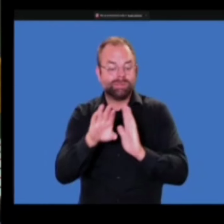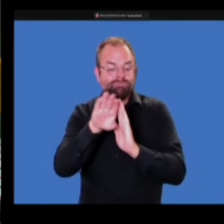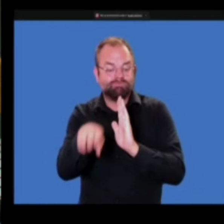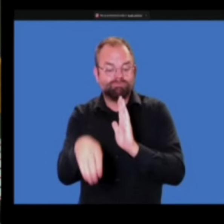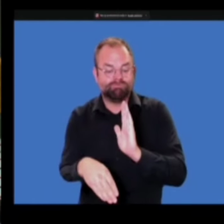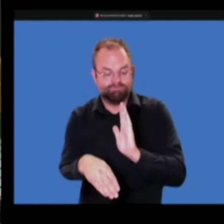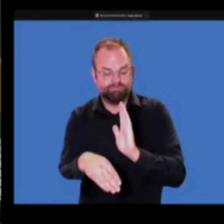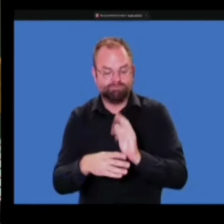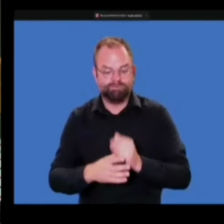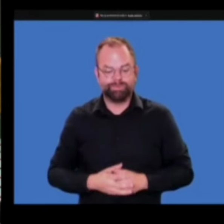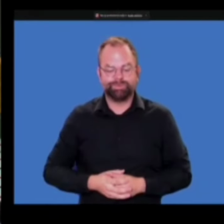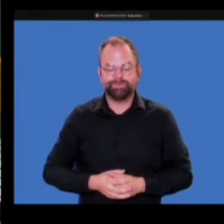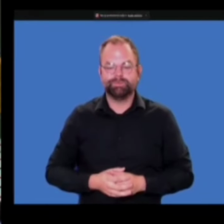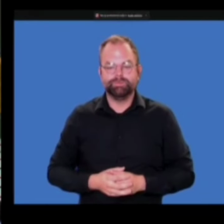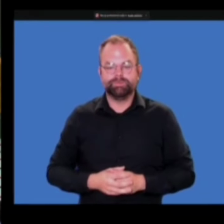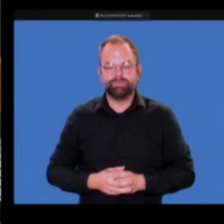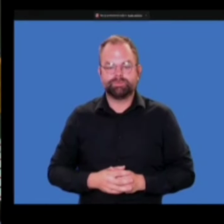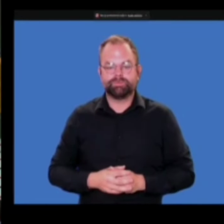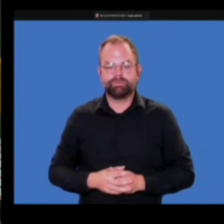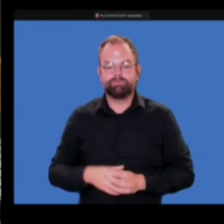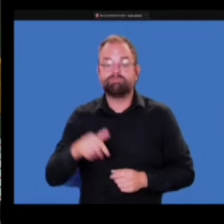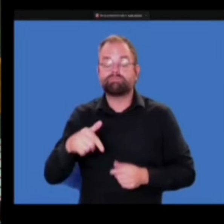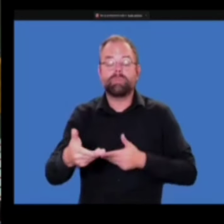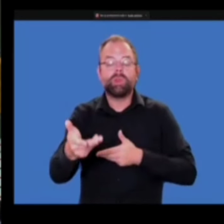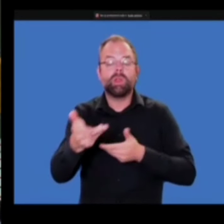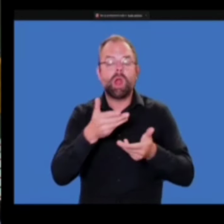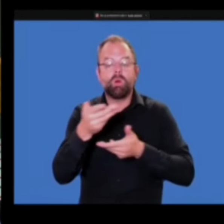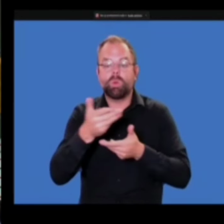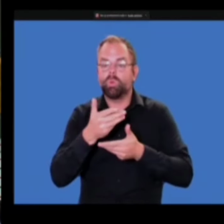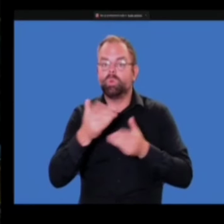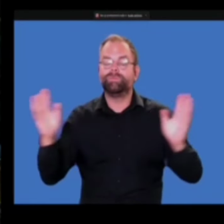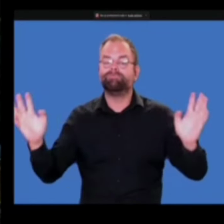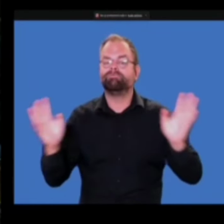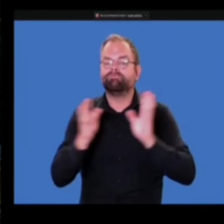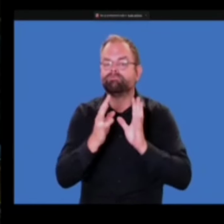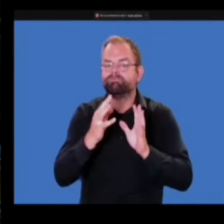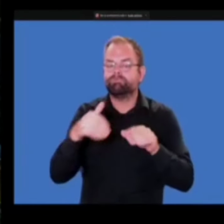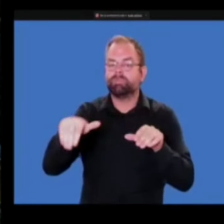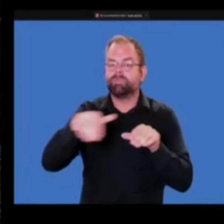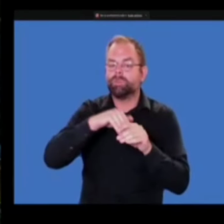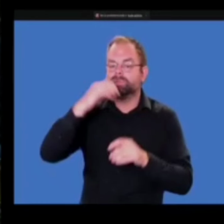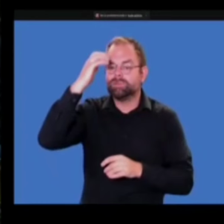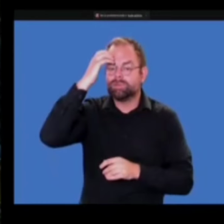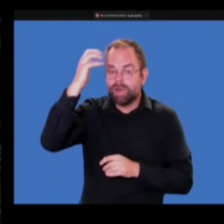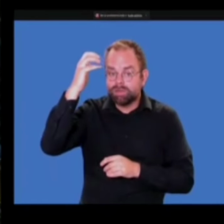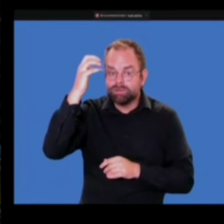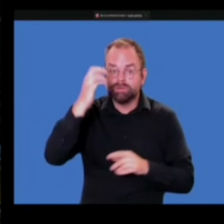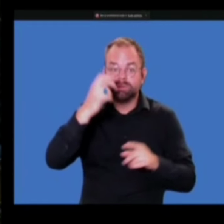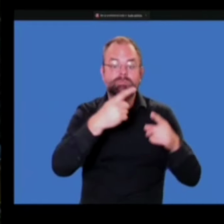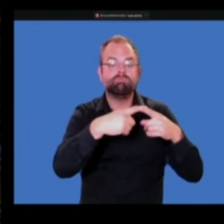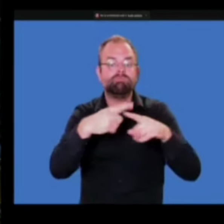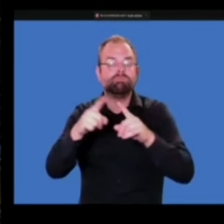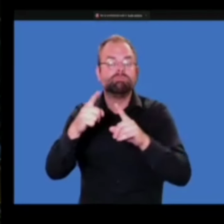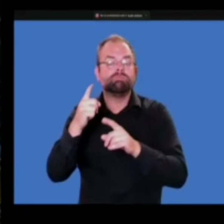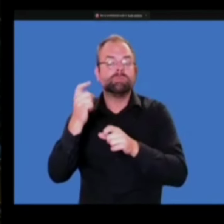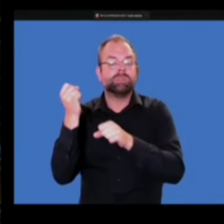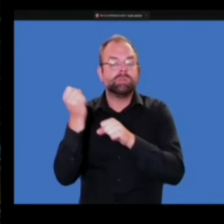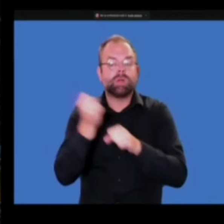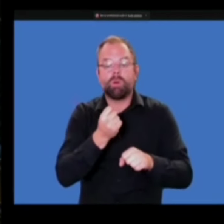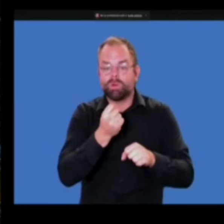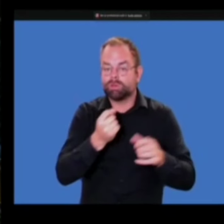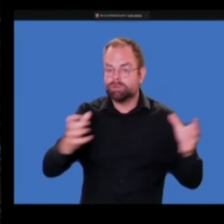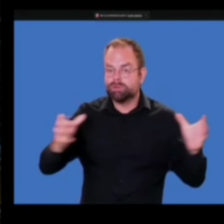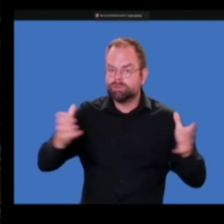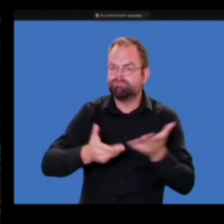Enhancing Multilateralism for International Peace and Security, in accordance with the concept note